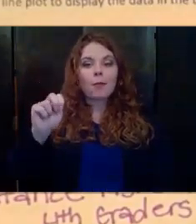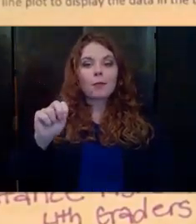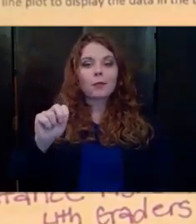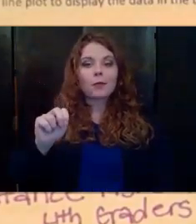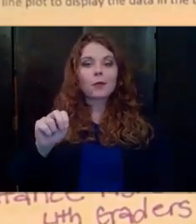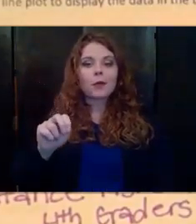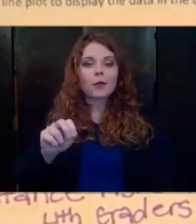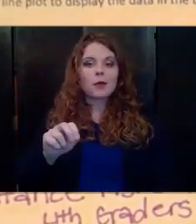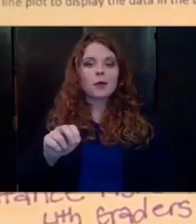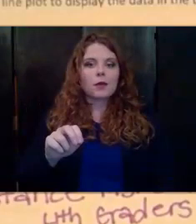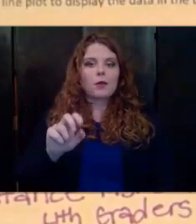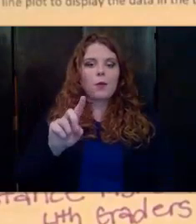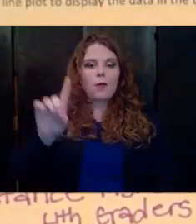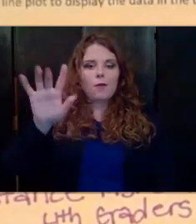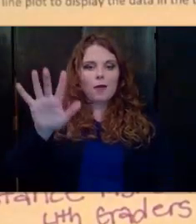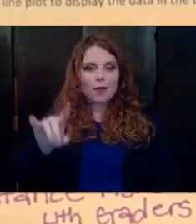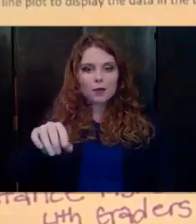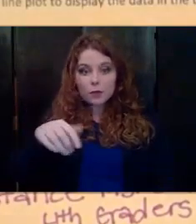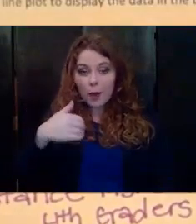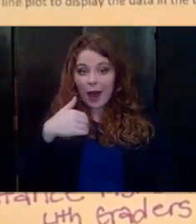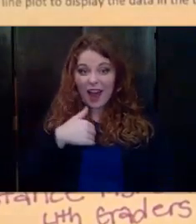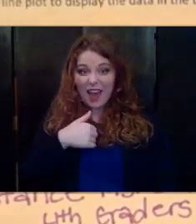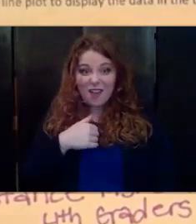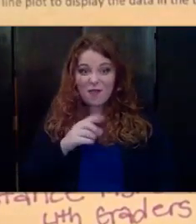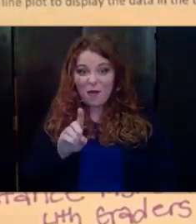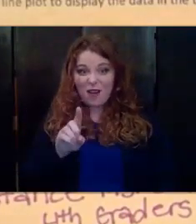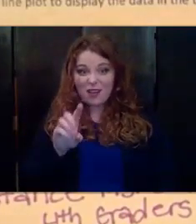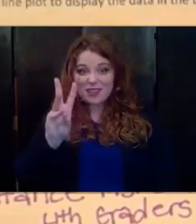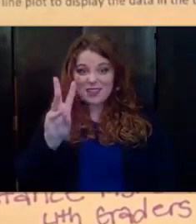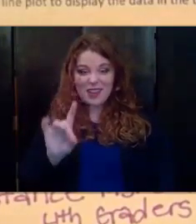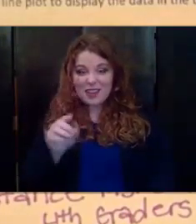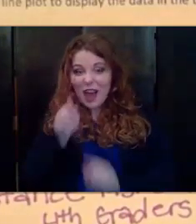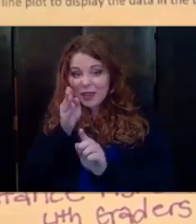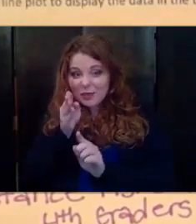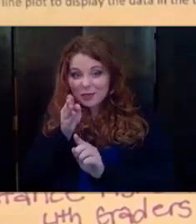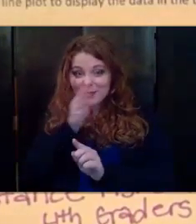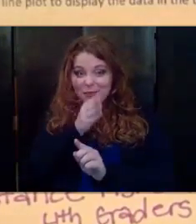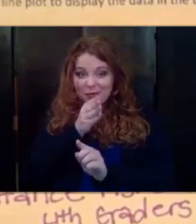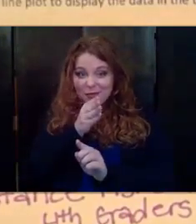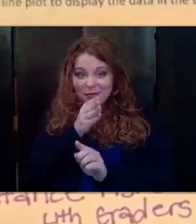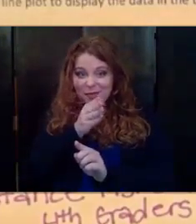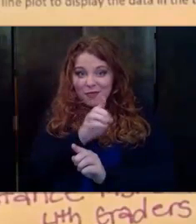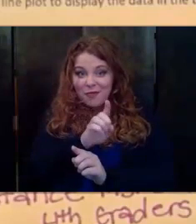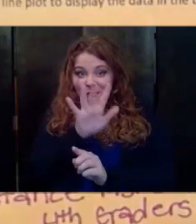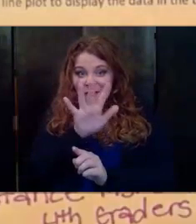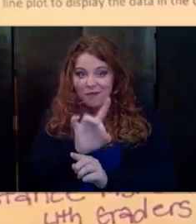6/8 is, and 5/8 is 1 less than 6/8. So I can just scoot back 1